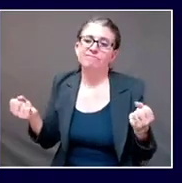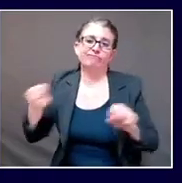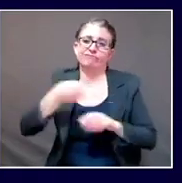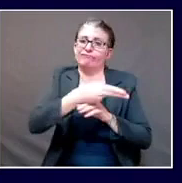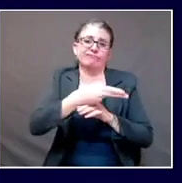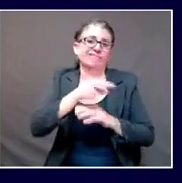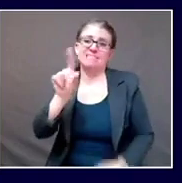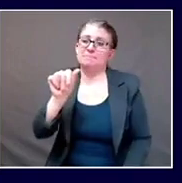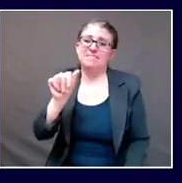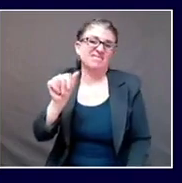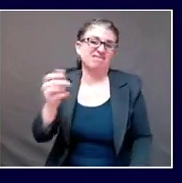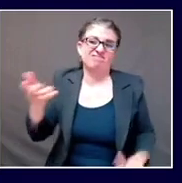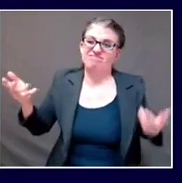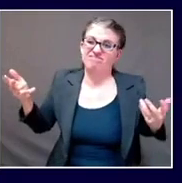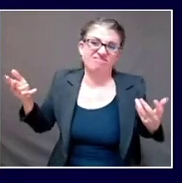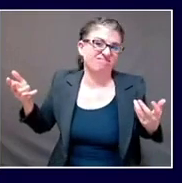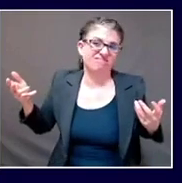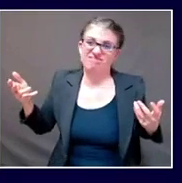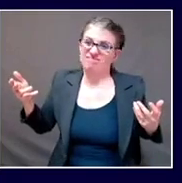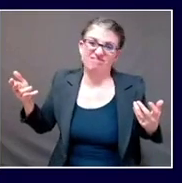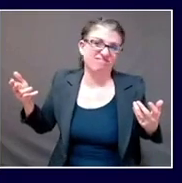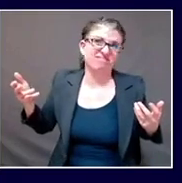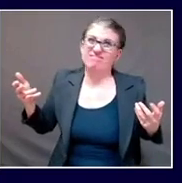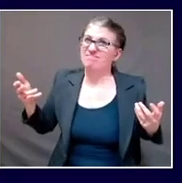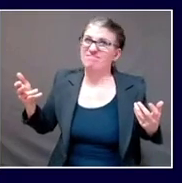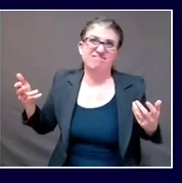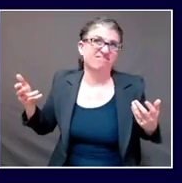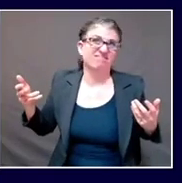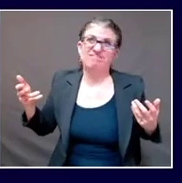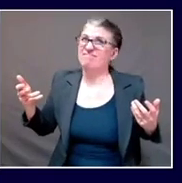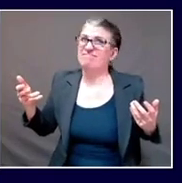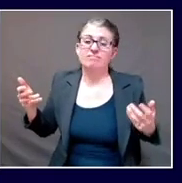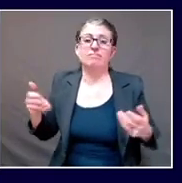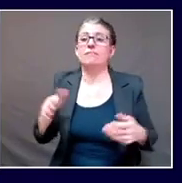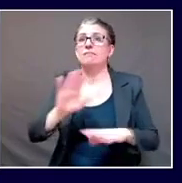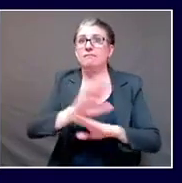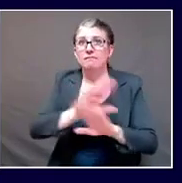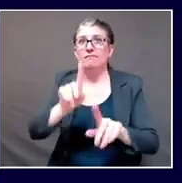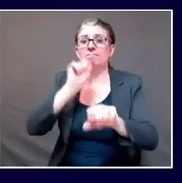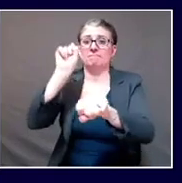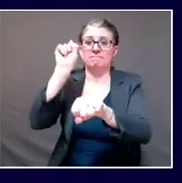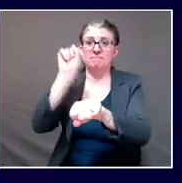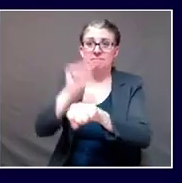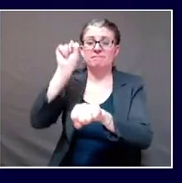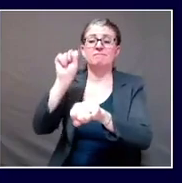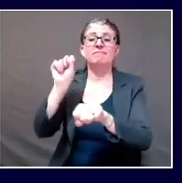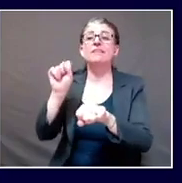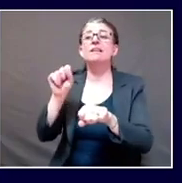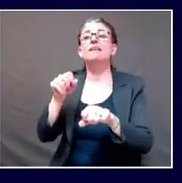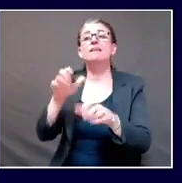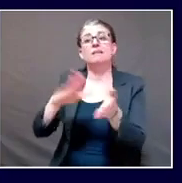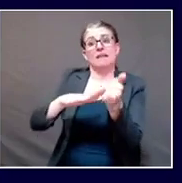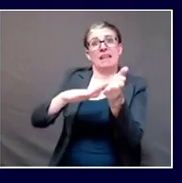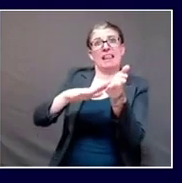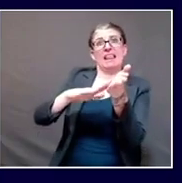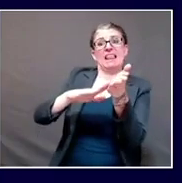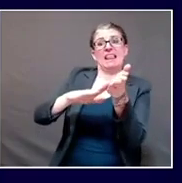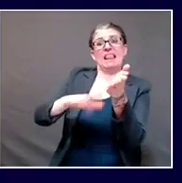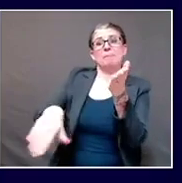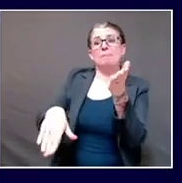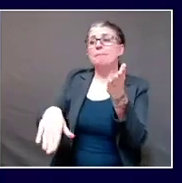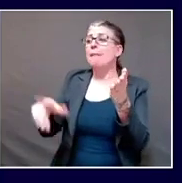clearly, there's no medical exception that applies or that allows you to insist on coming into a facility, a store and the like,